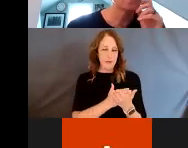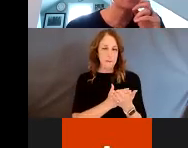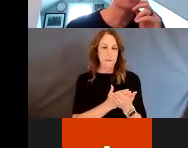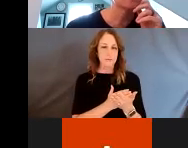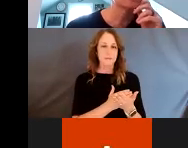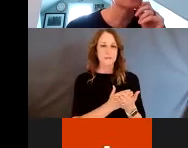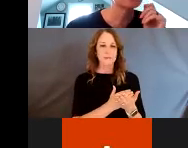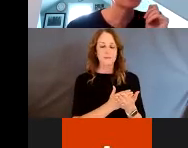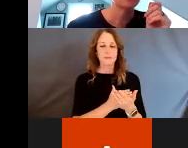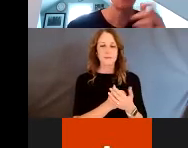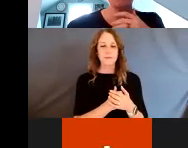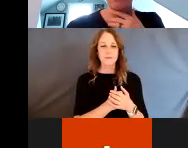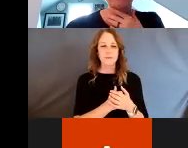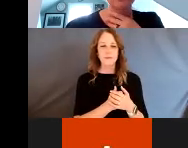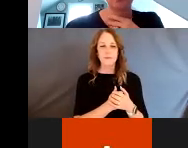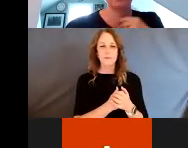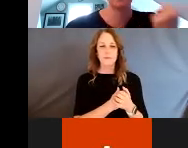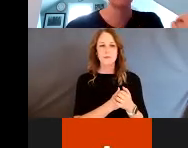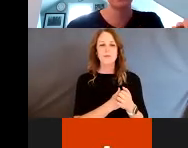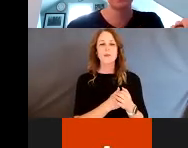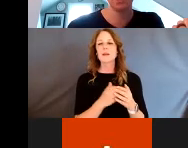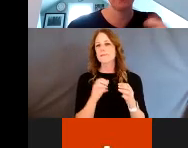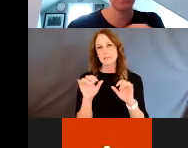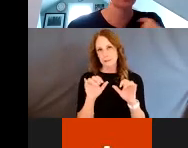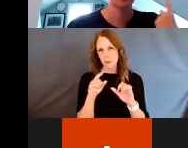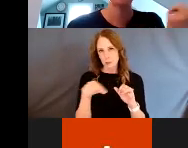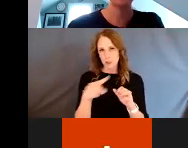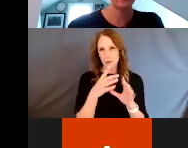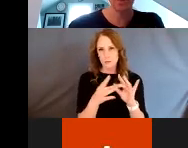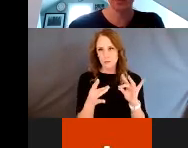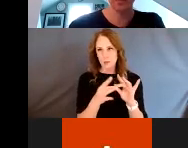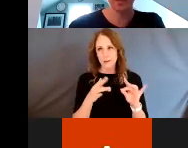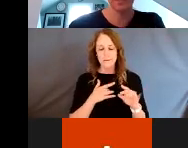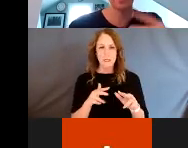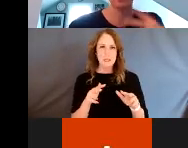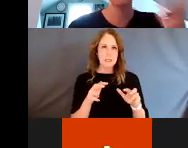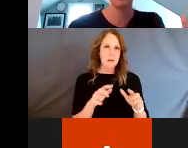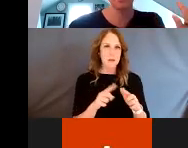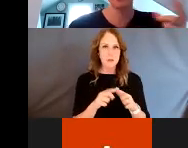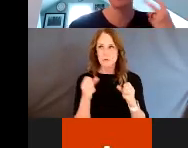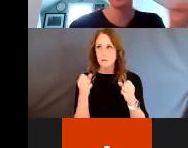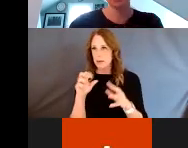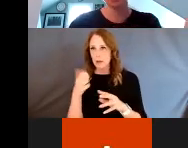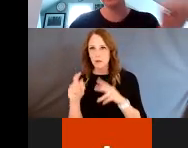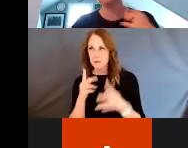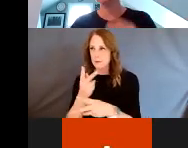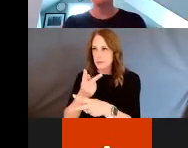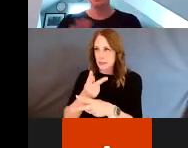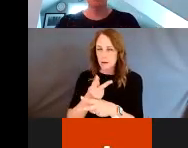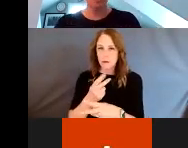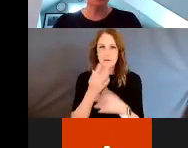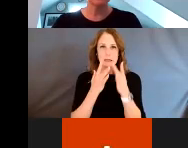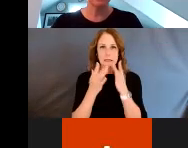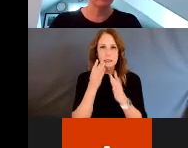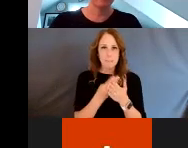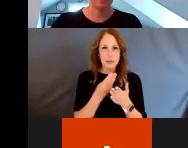And it is a lot of what you all said, feeling selfish, too many other people to take care of, not enough money, and too busy.